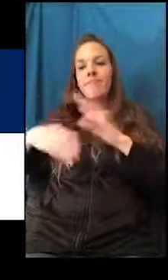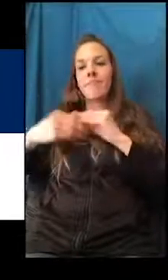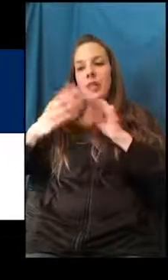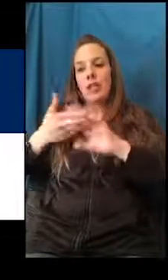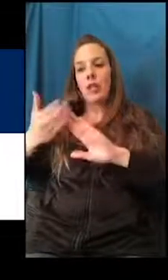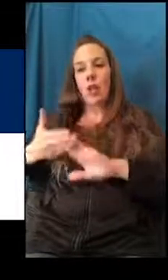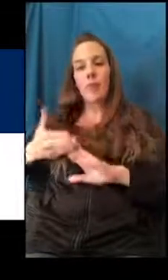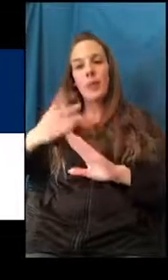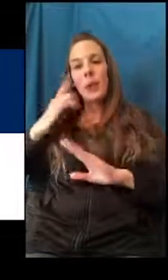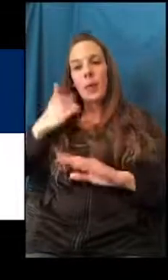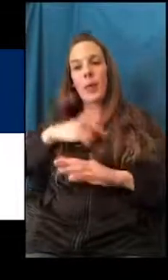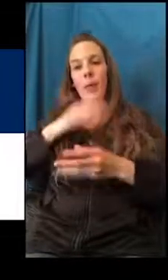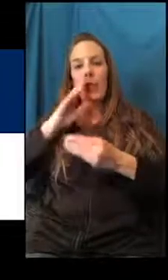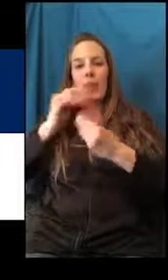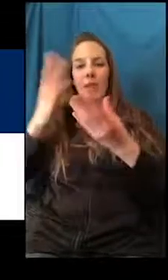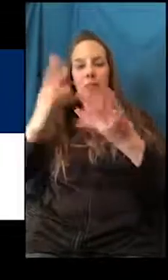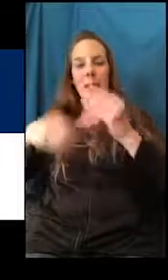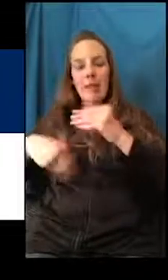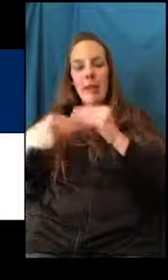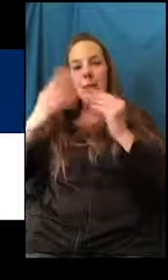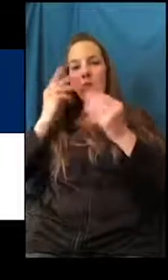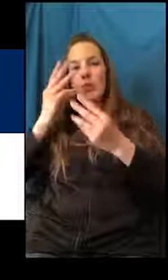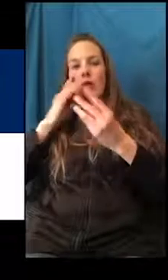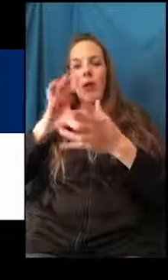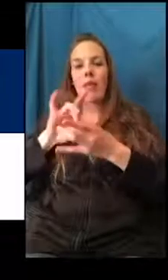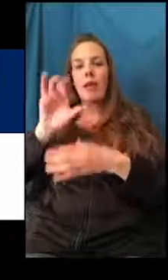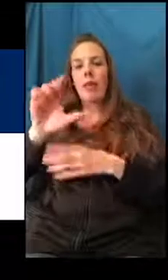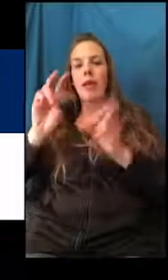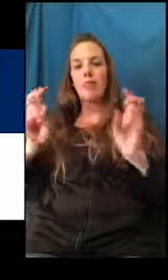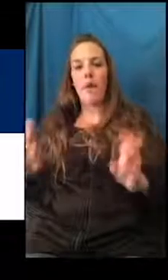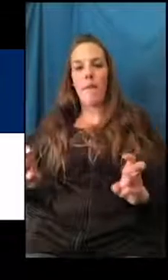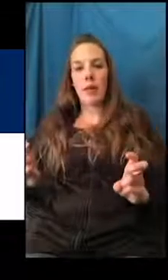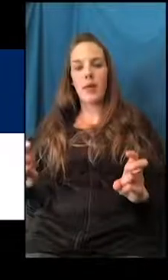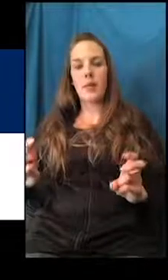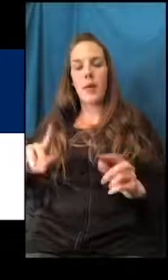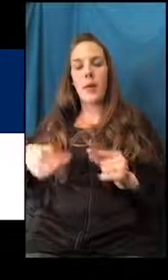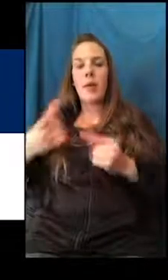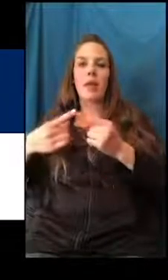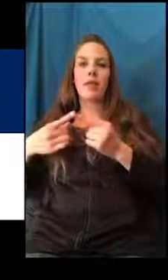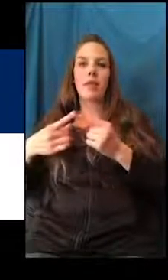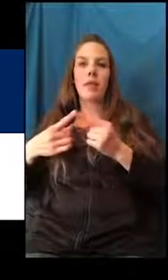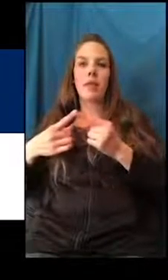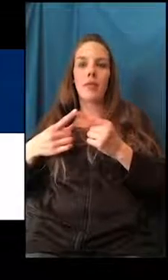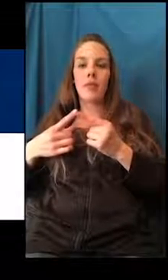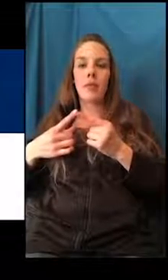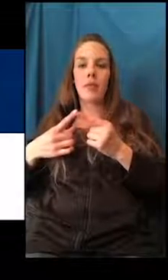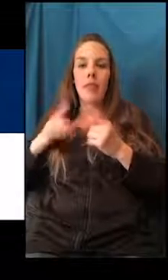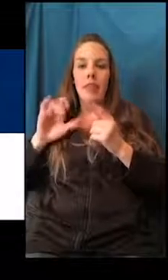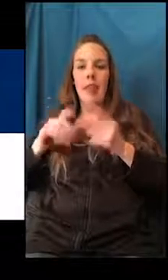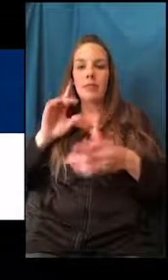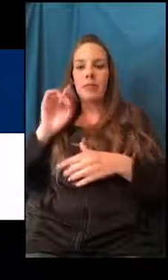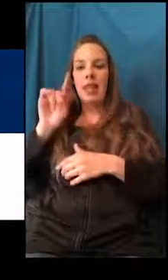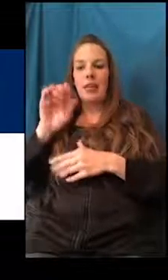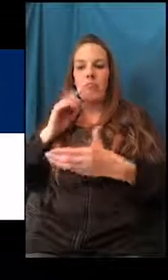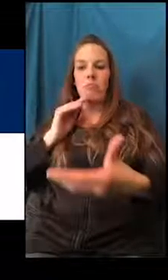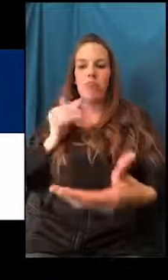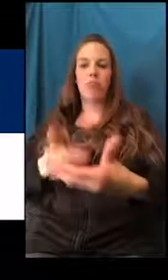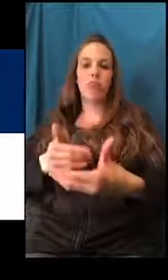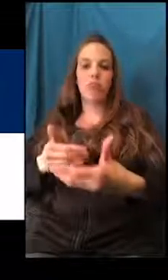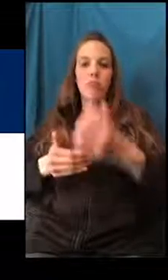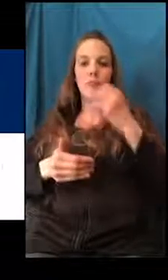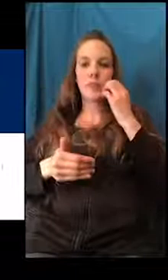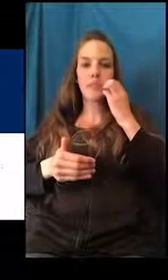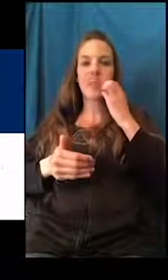provide additional information on that topic and when it will be as that date gets closer. Thank